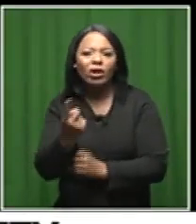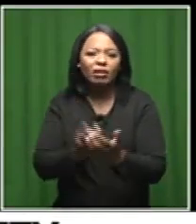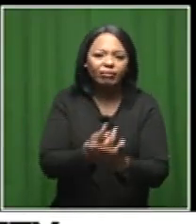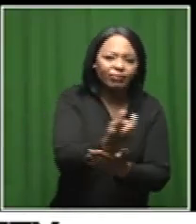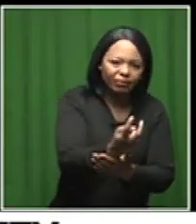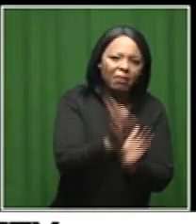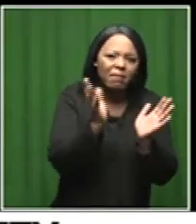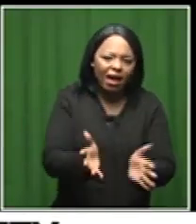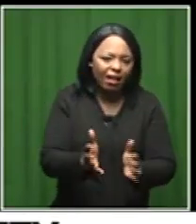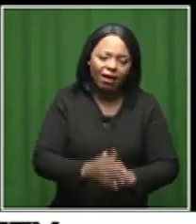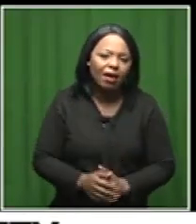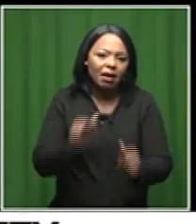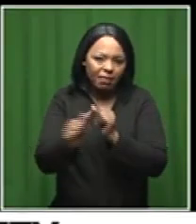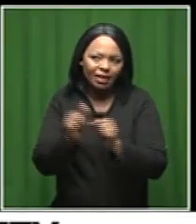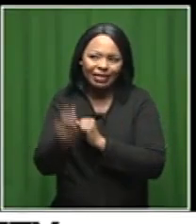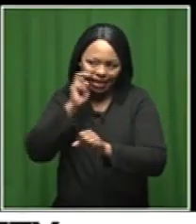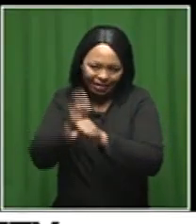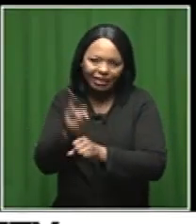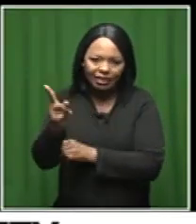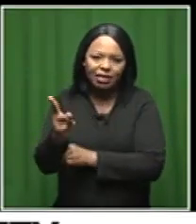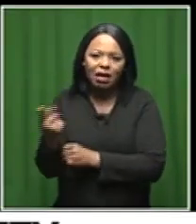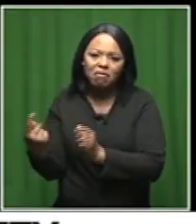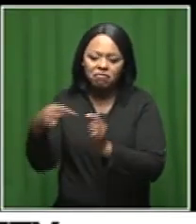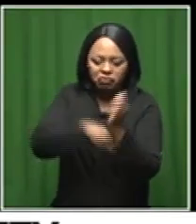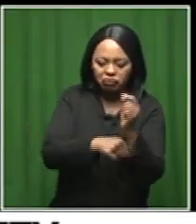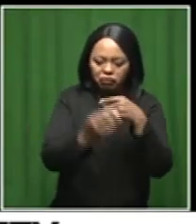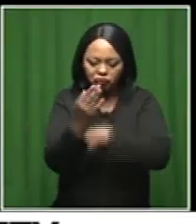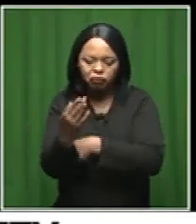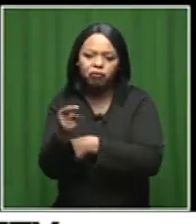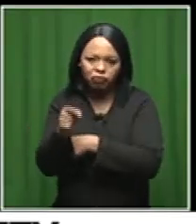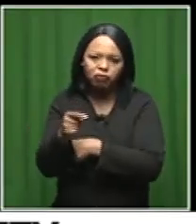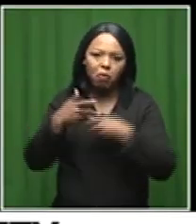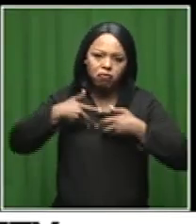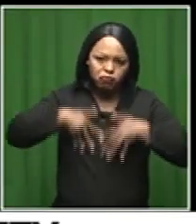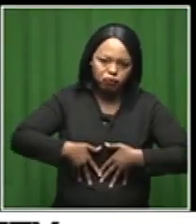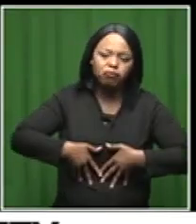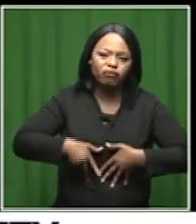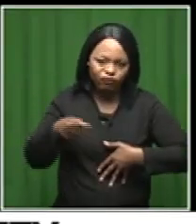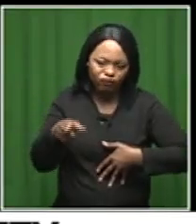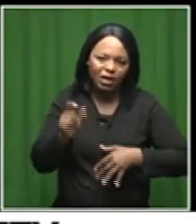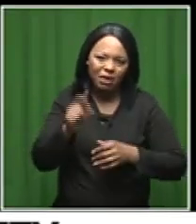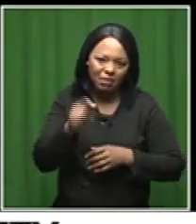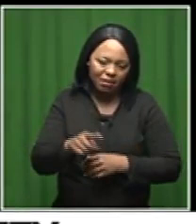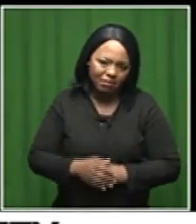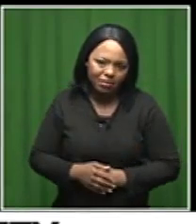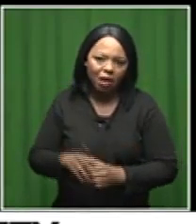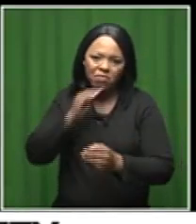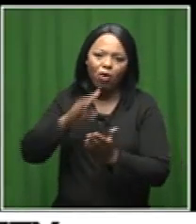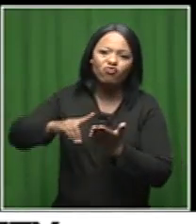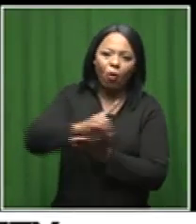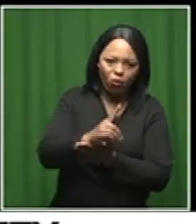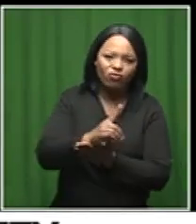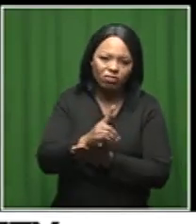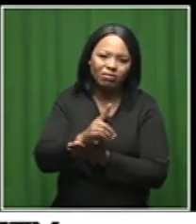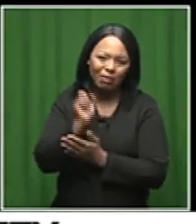recommend a stem cell transplant due to the high risk of recurrence. And usually in